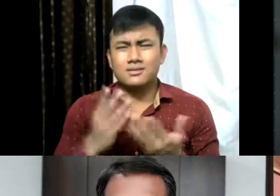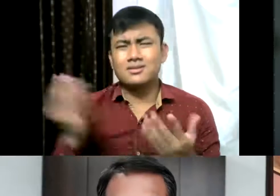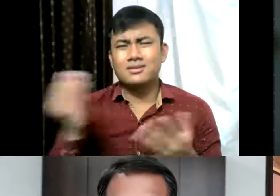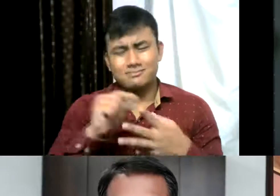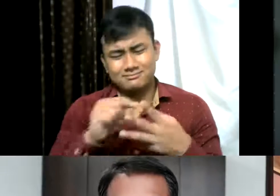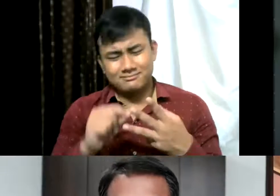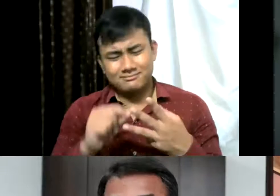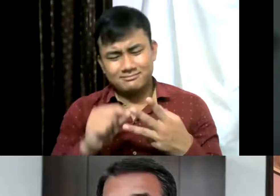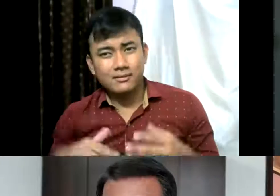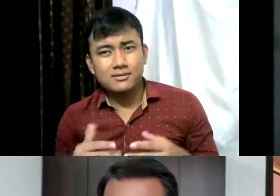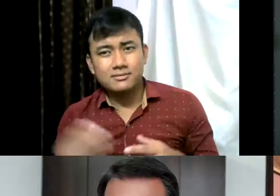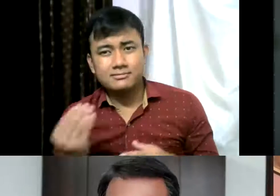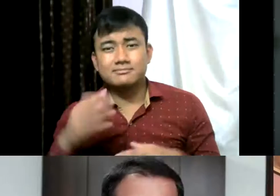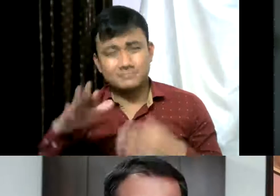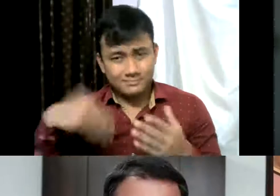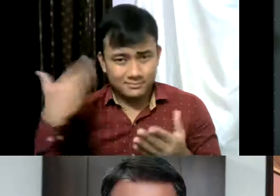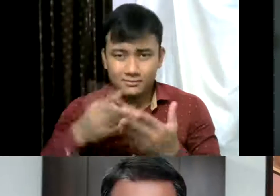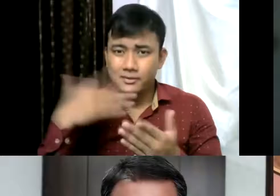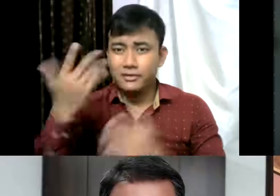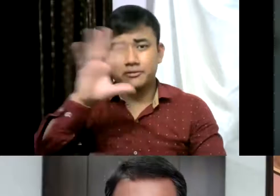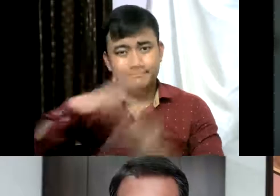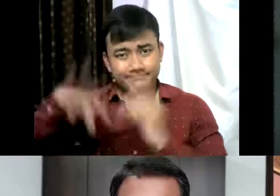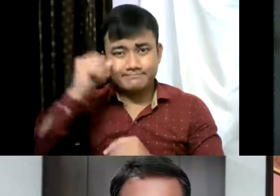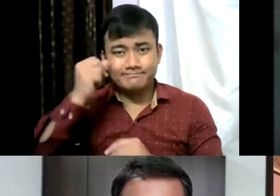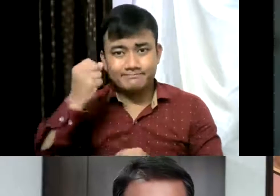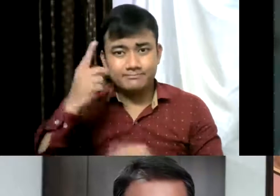main trends that we've come across from people messaging us.